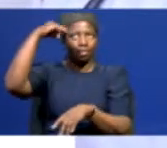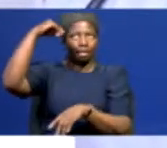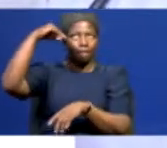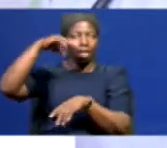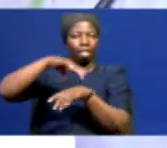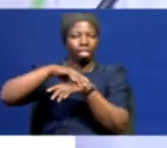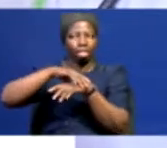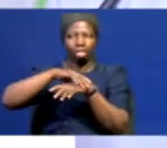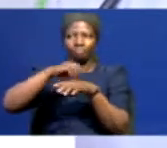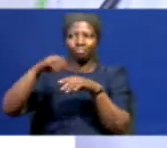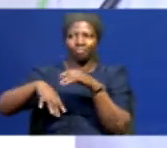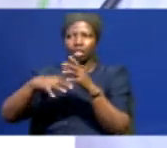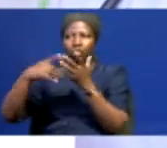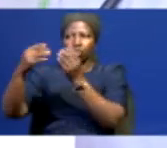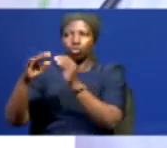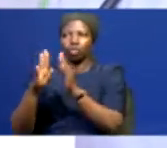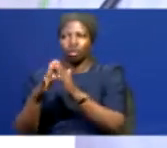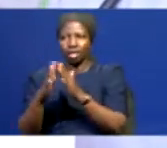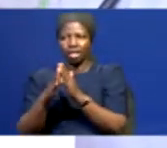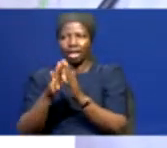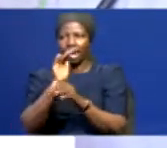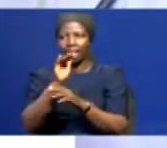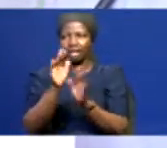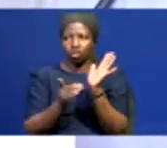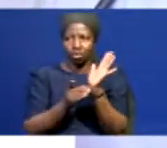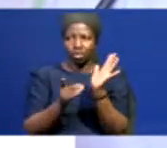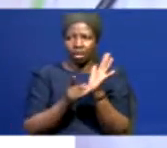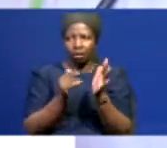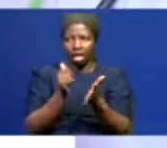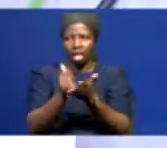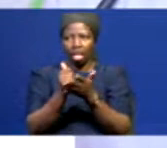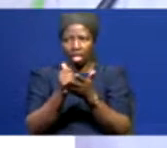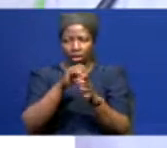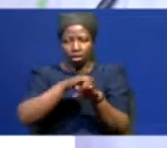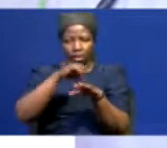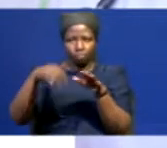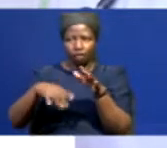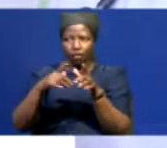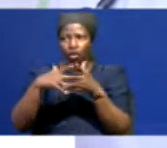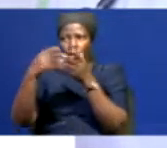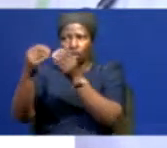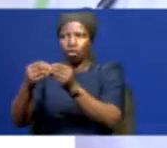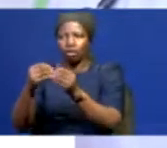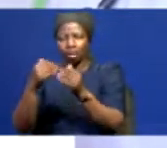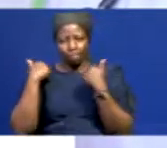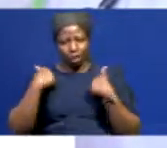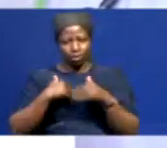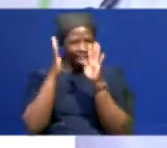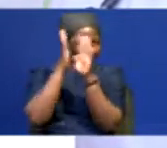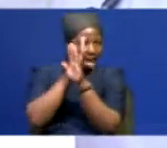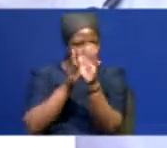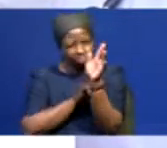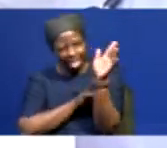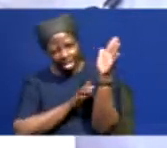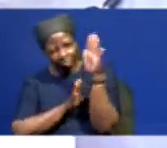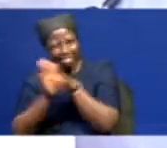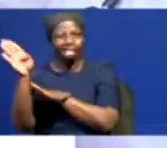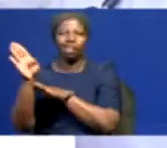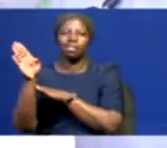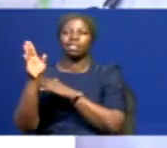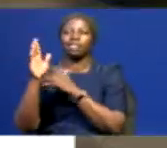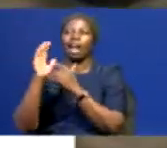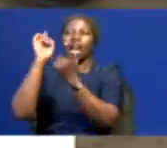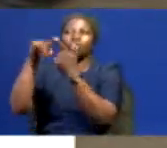niende nikajisaidie kwa washroom, but sikuenda, nilipita tu kwa mlango nikaenda, hawakuniona, nikaenda mpaka kwa pale